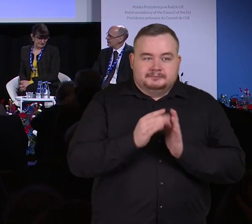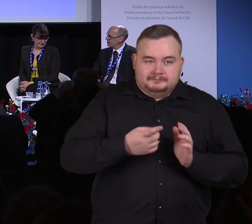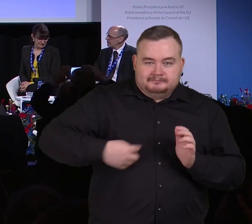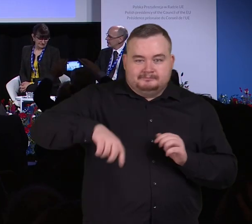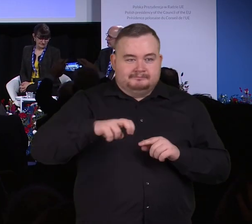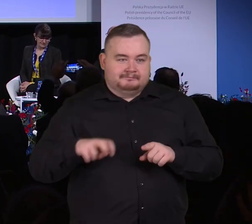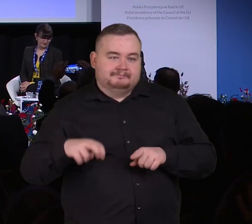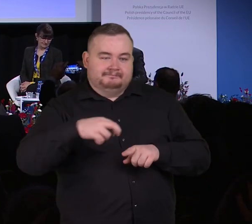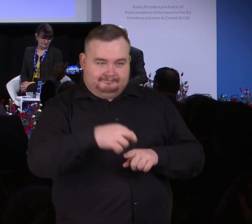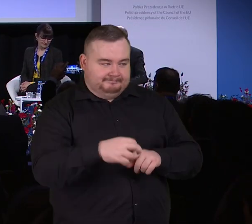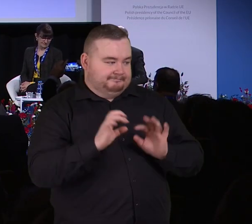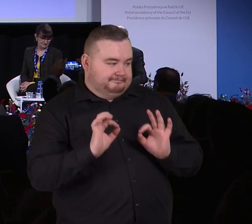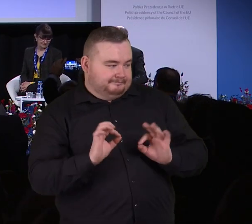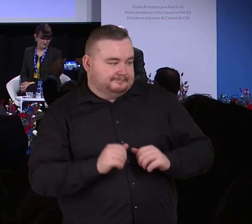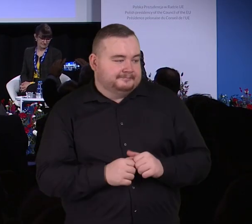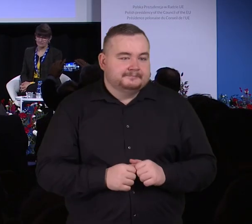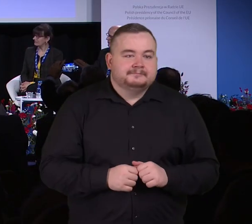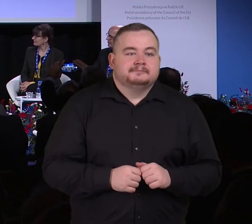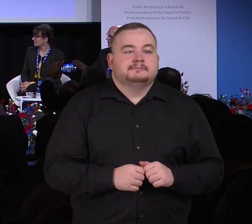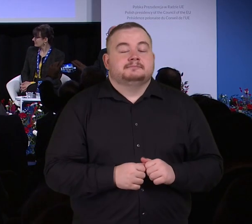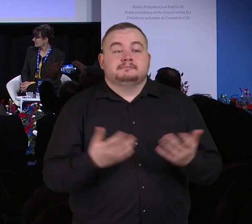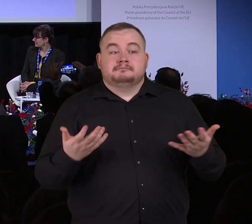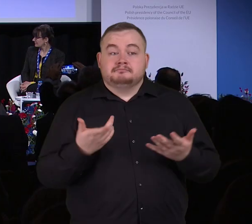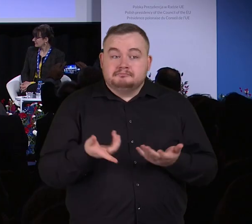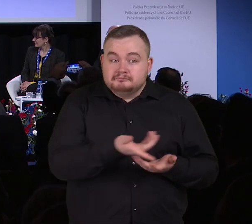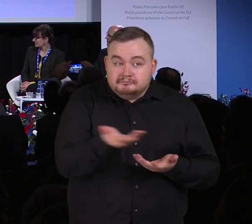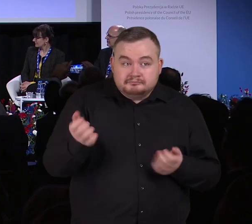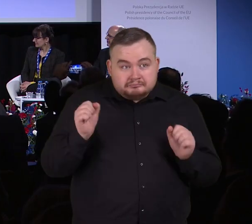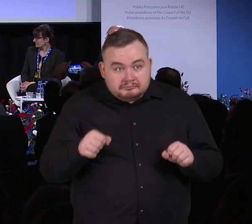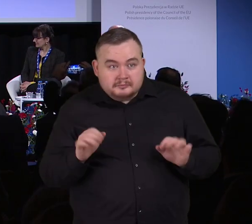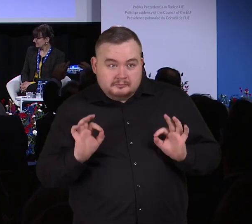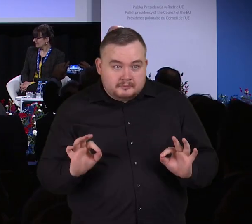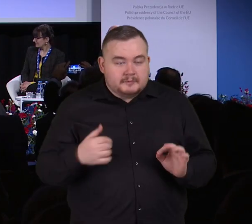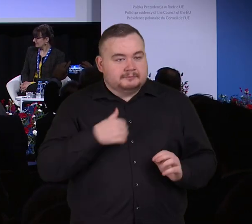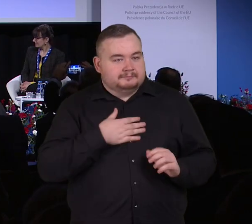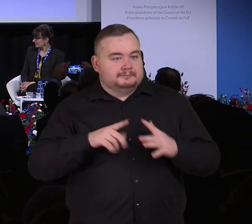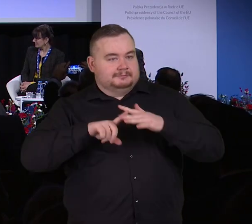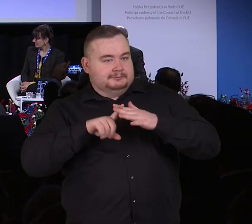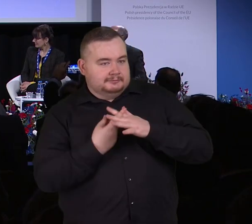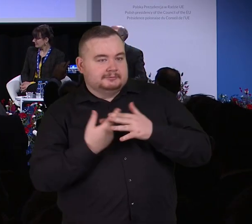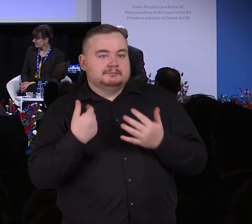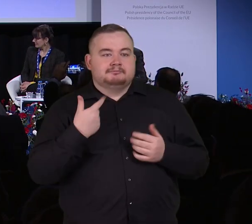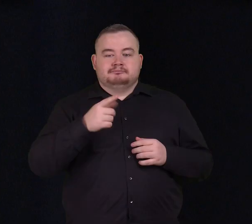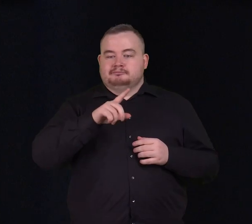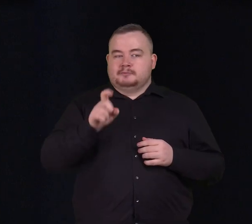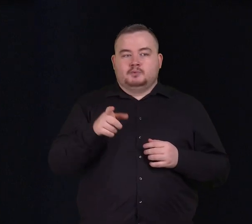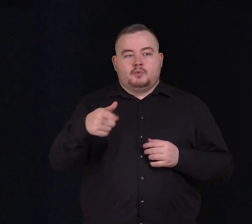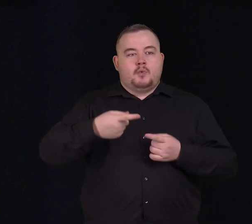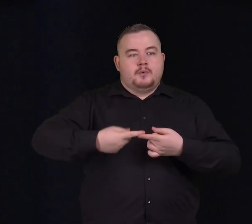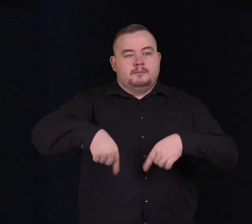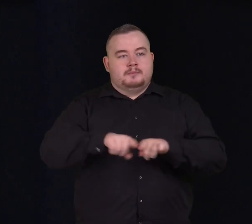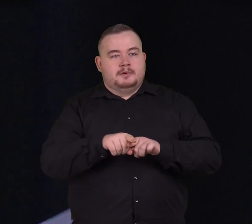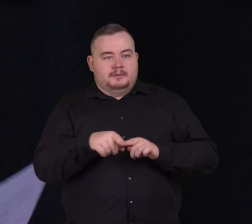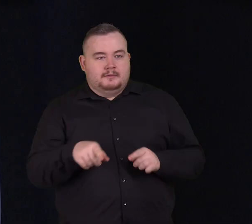If I may start with the question to European Commission, Wolfgang, because that's usually we start any panel with